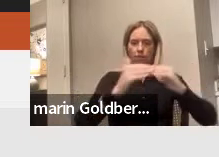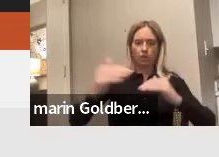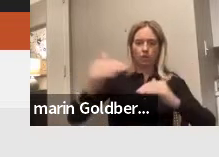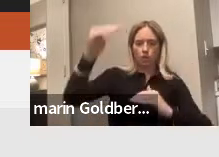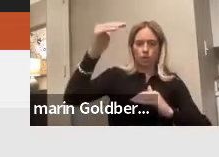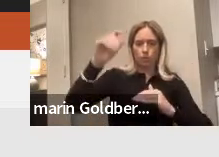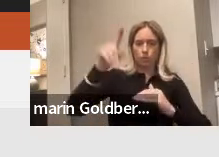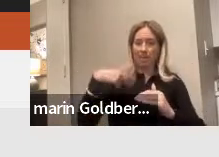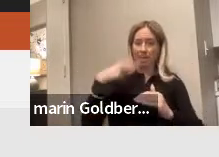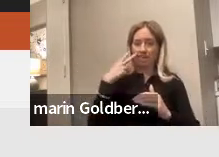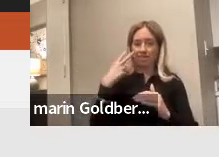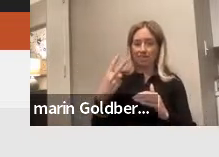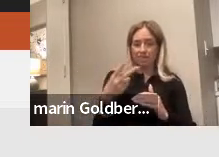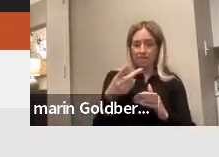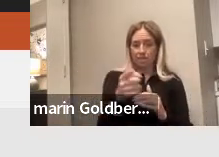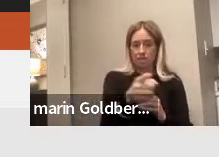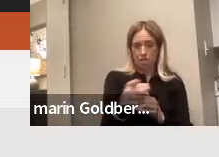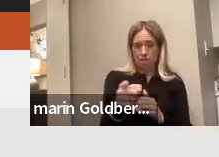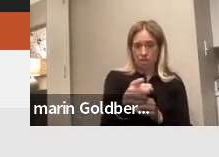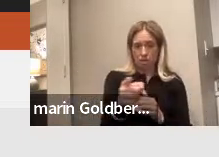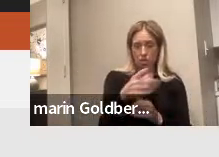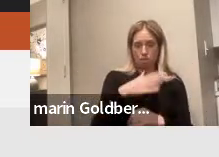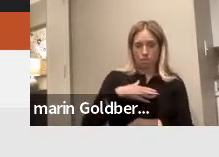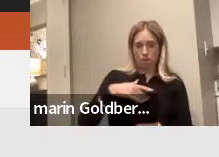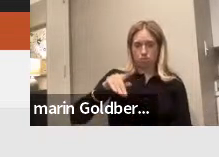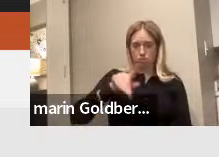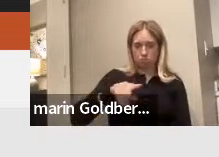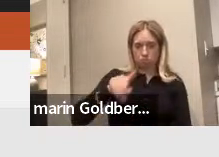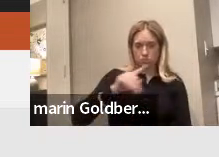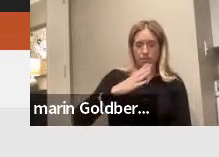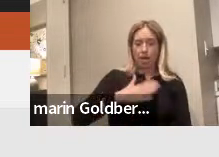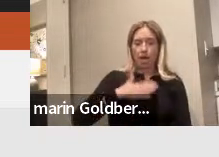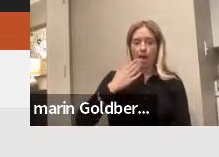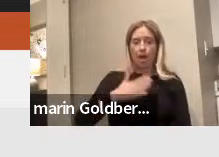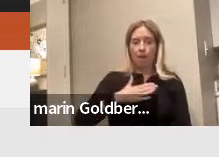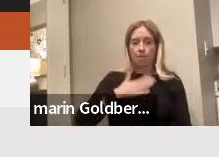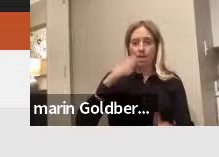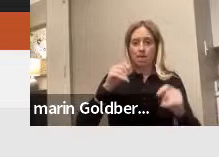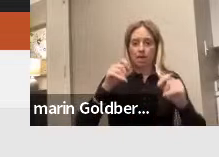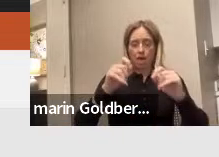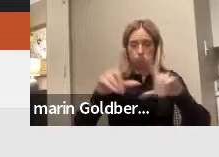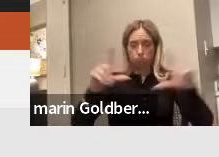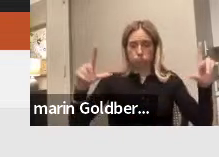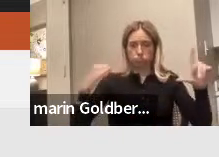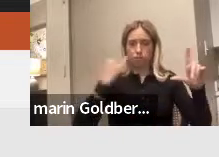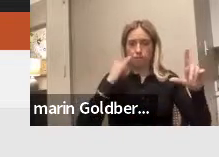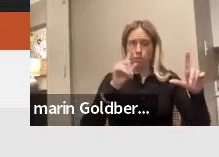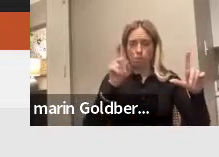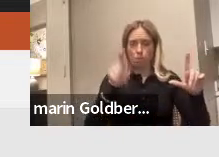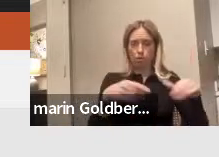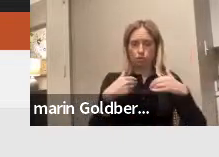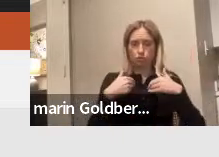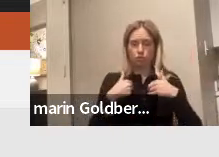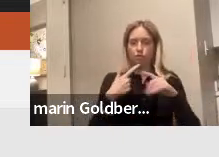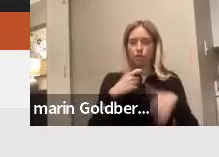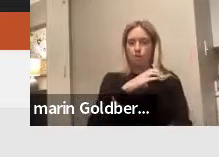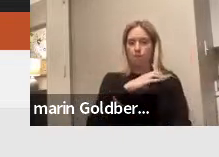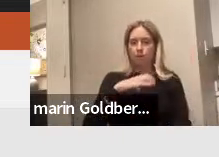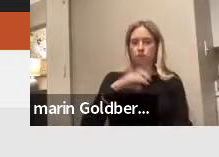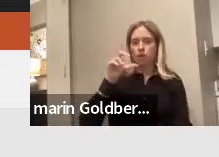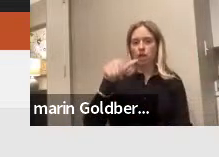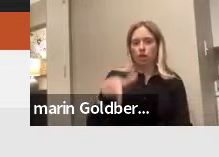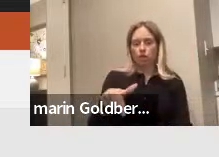you can see right where my cursor is. I'm happy to zoom in if there's questions from the commission later